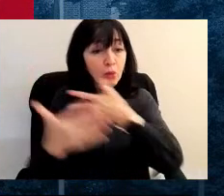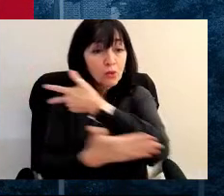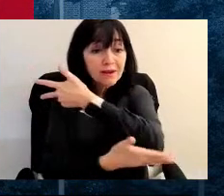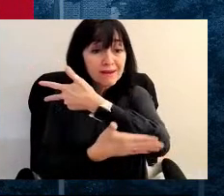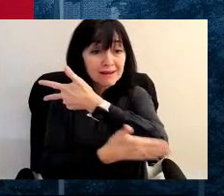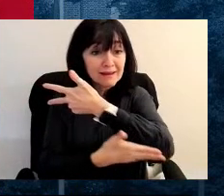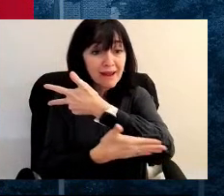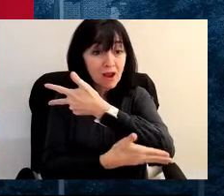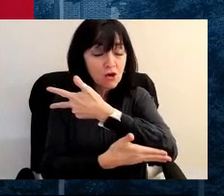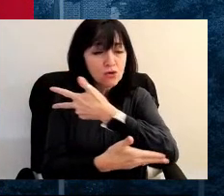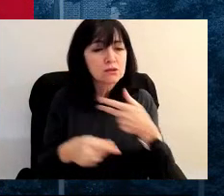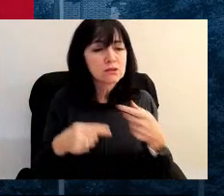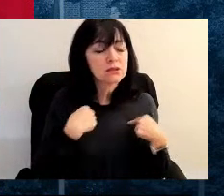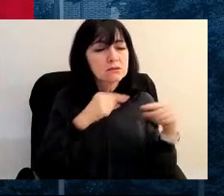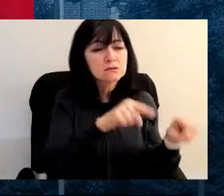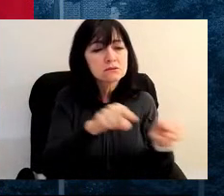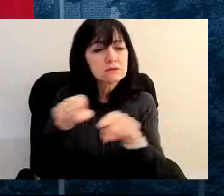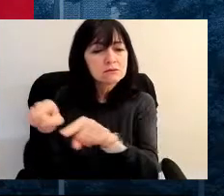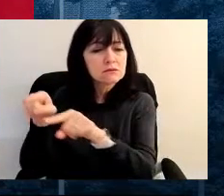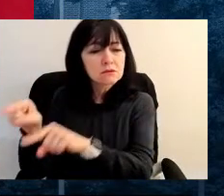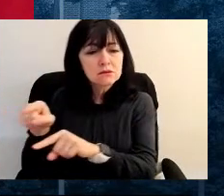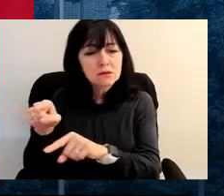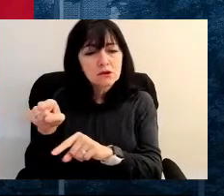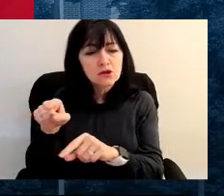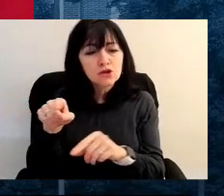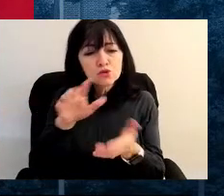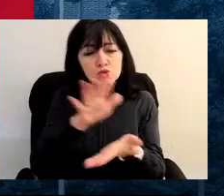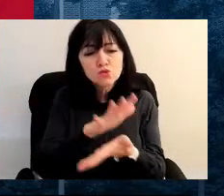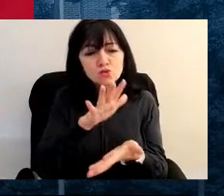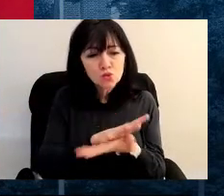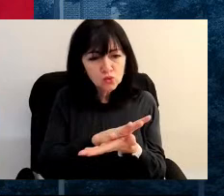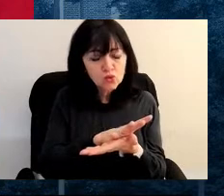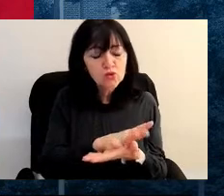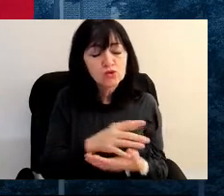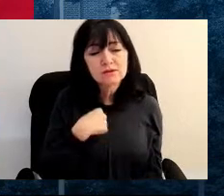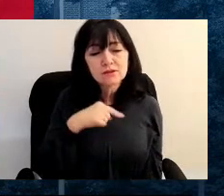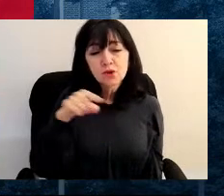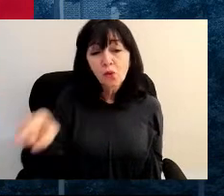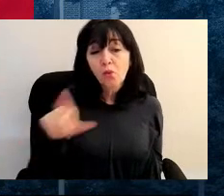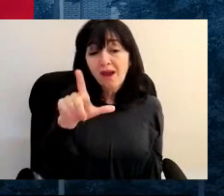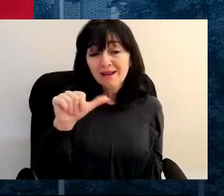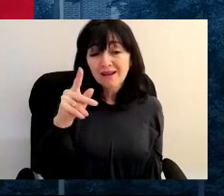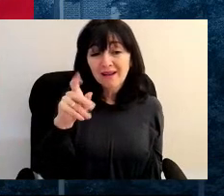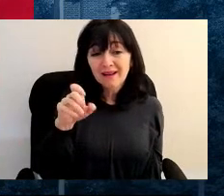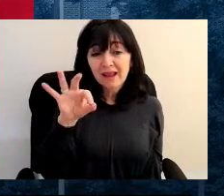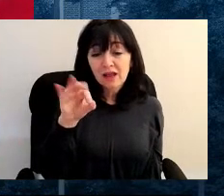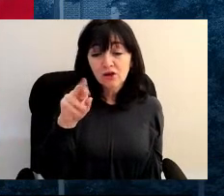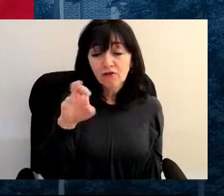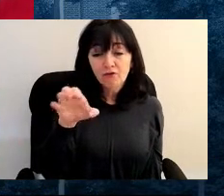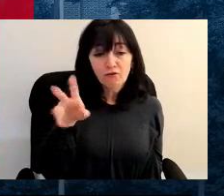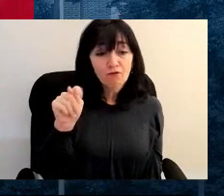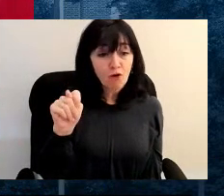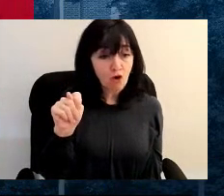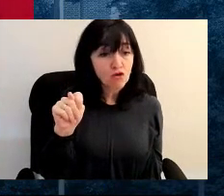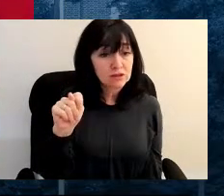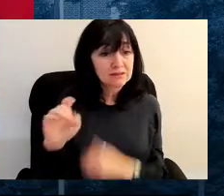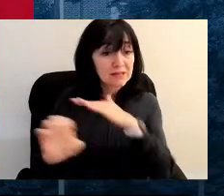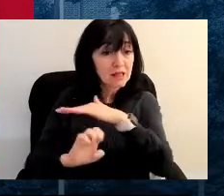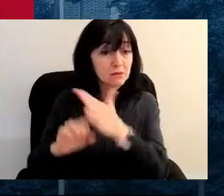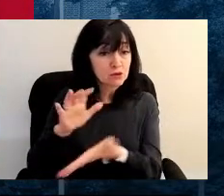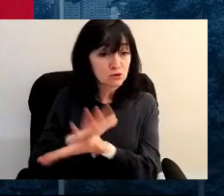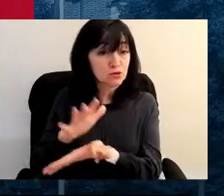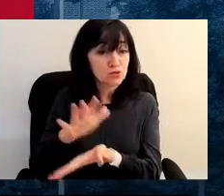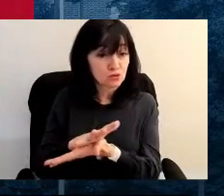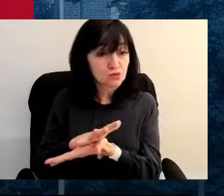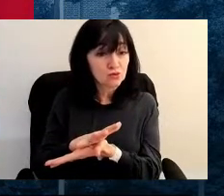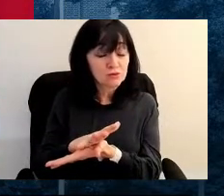doing. At my visit to Lake Forest South Elementary, not too far from here, I met with a classroom of students who actually